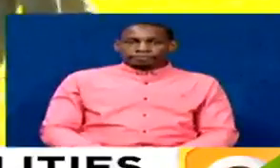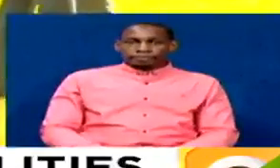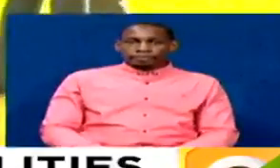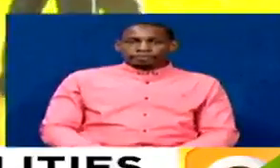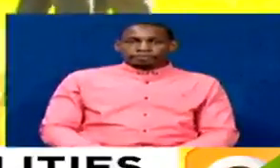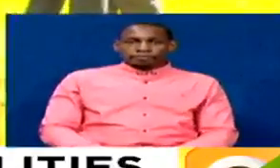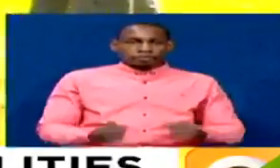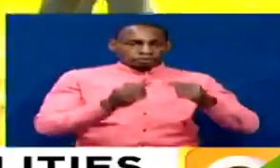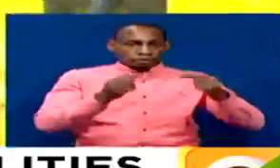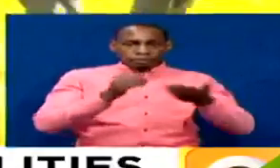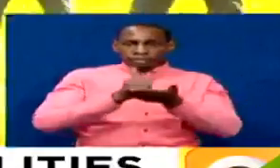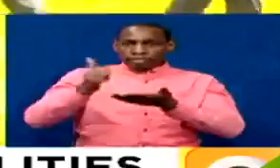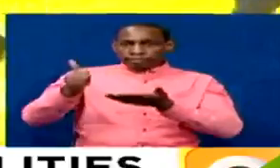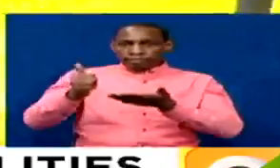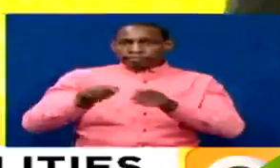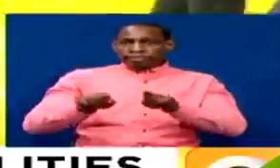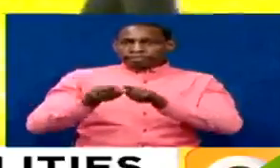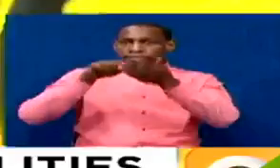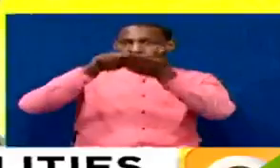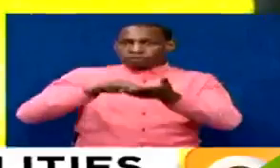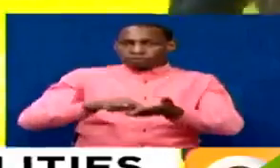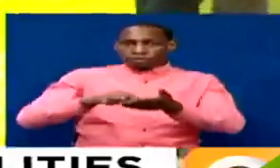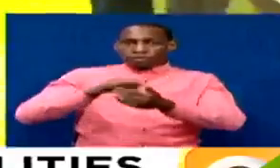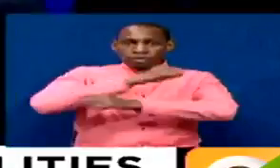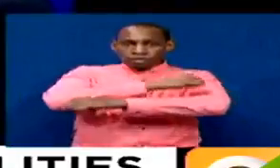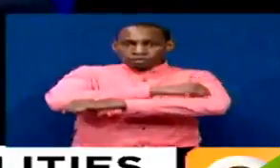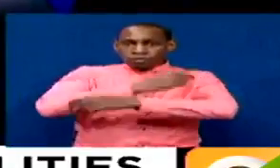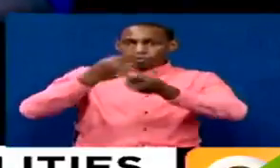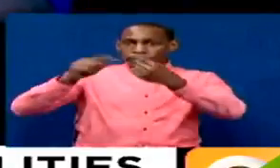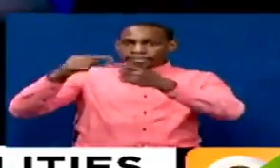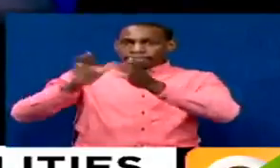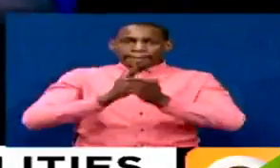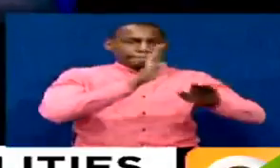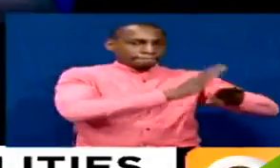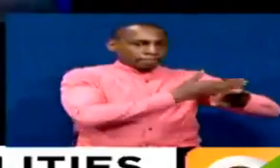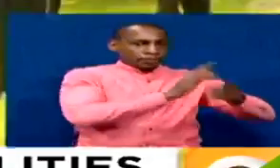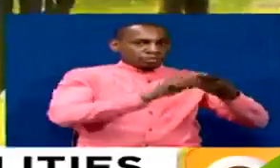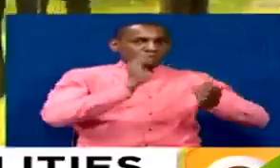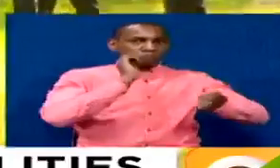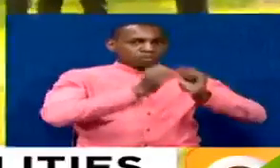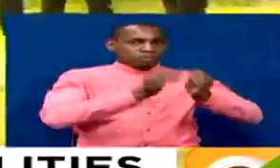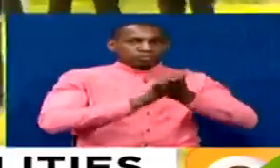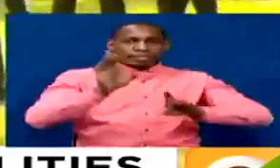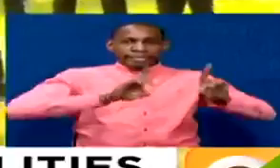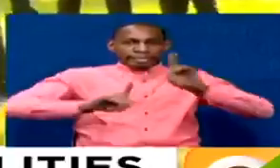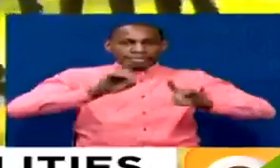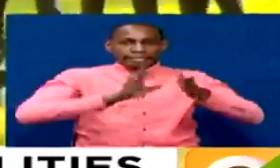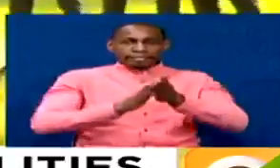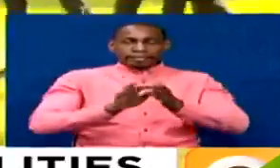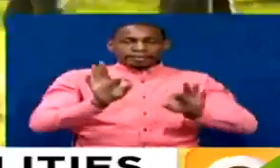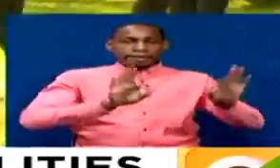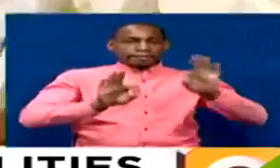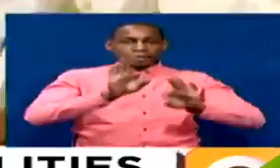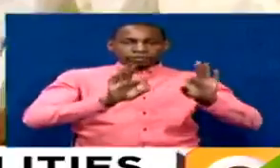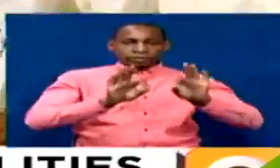As opposed to placing undue emphasis on academic success, music, sports, dance, fashion